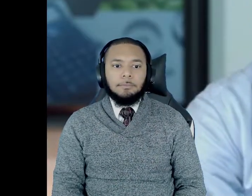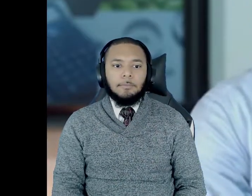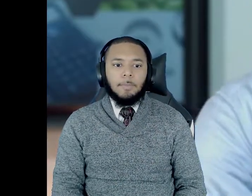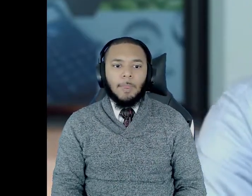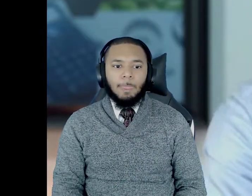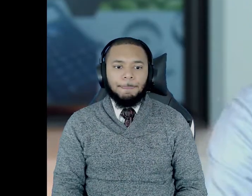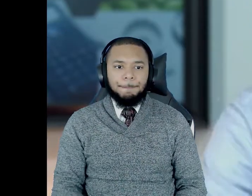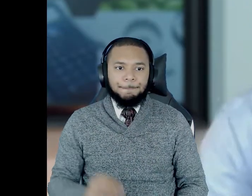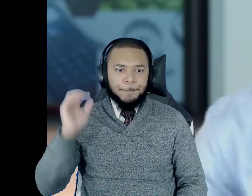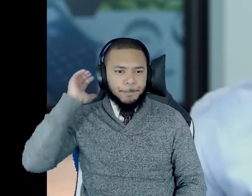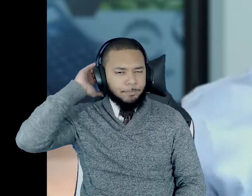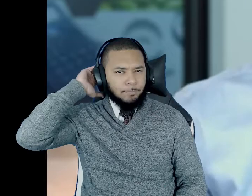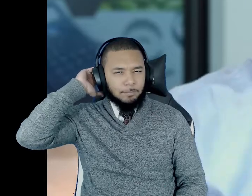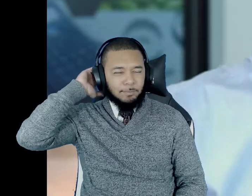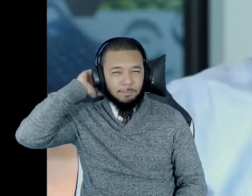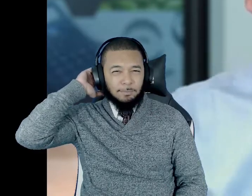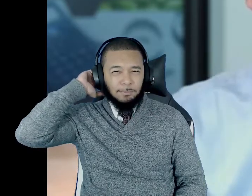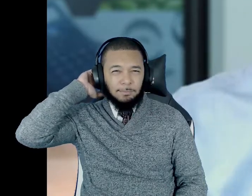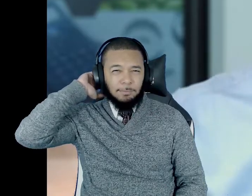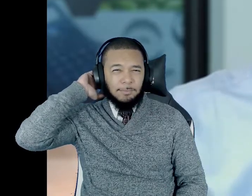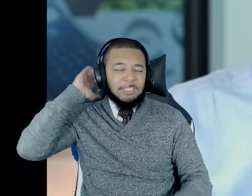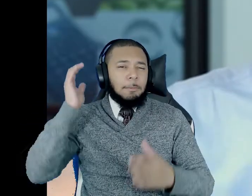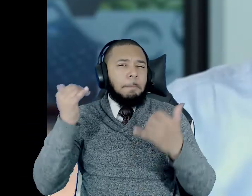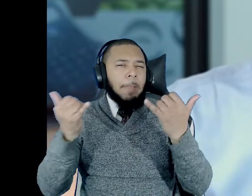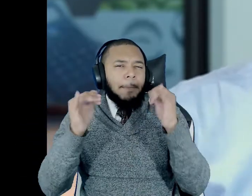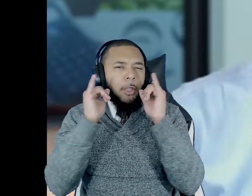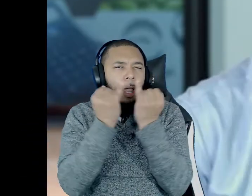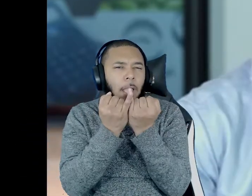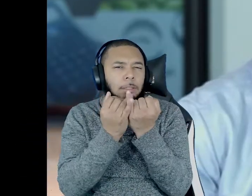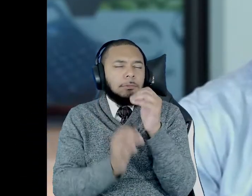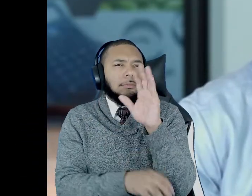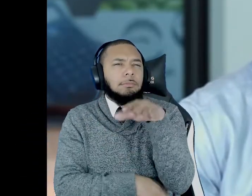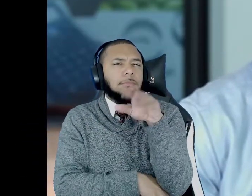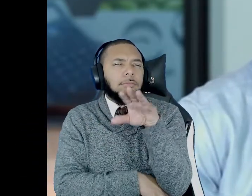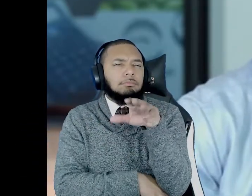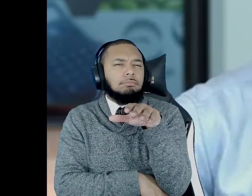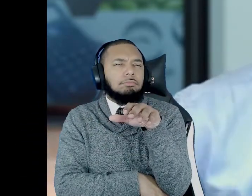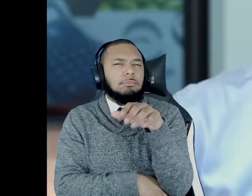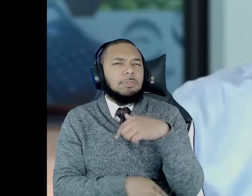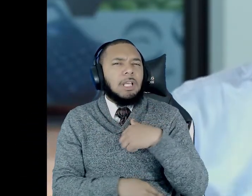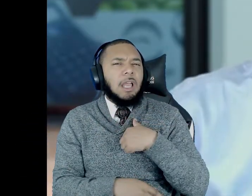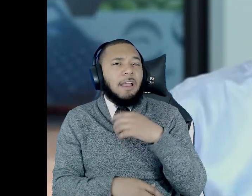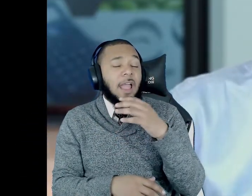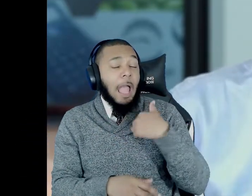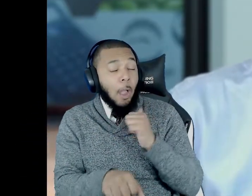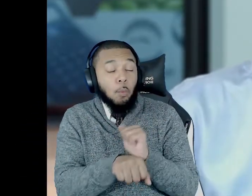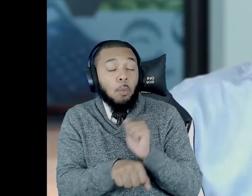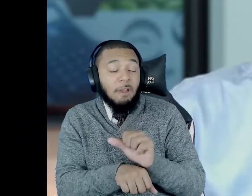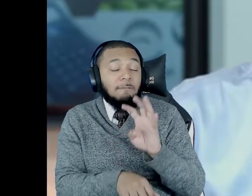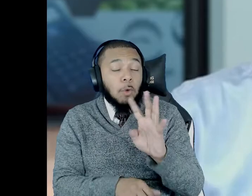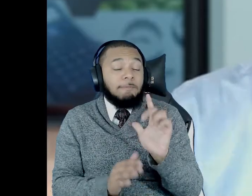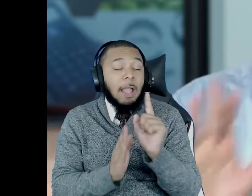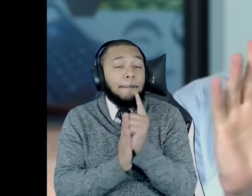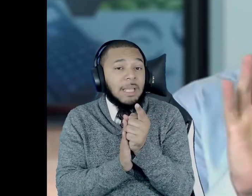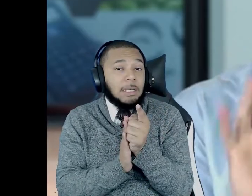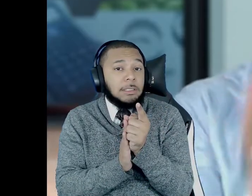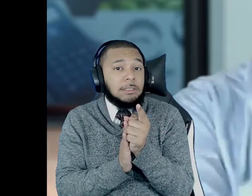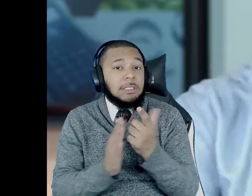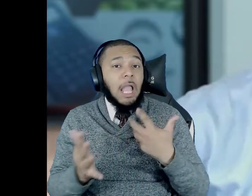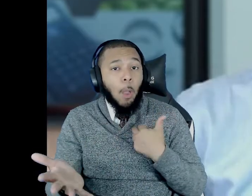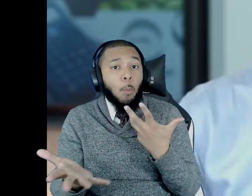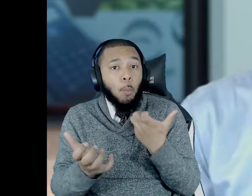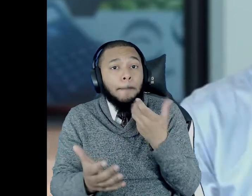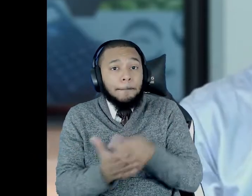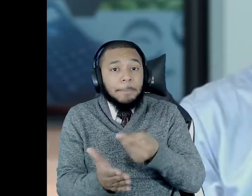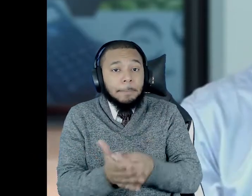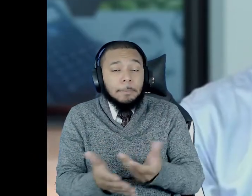yourself, Mr. Rogers, we're forgetting something. I need to get paid for these 45 minutes. So,